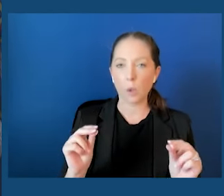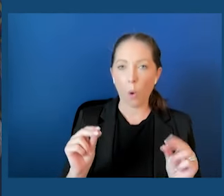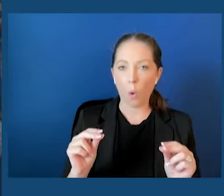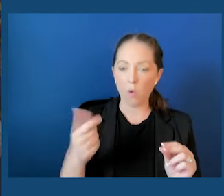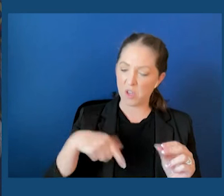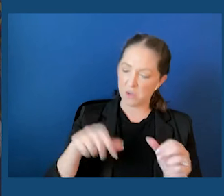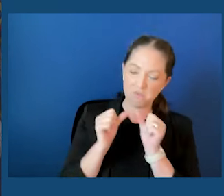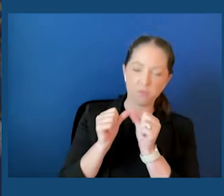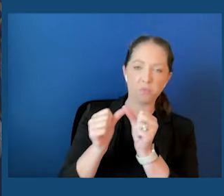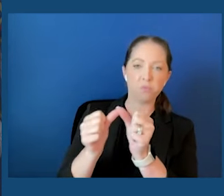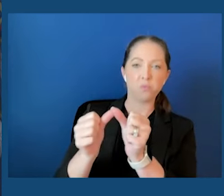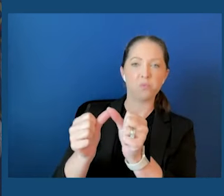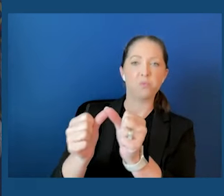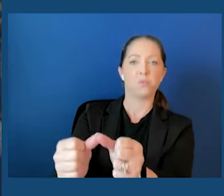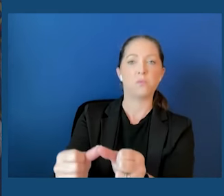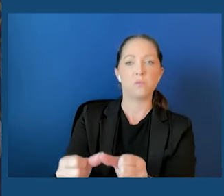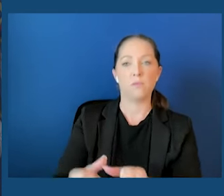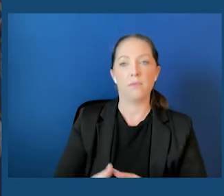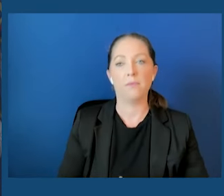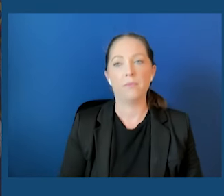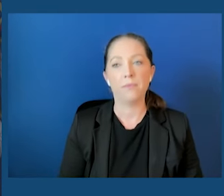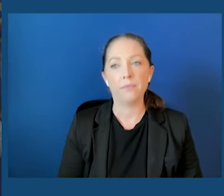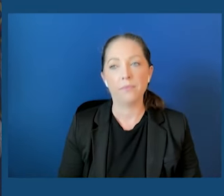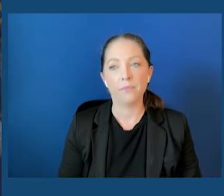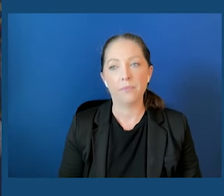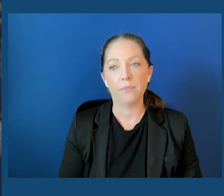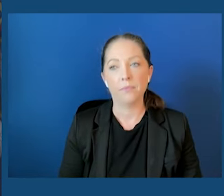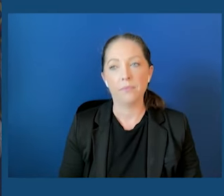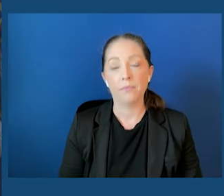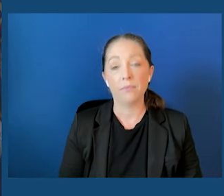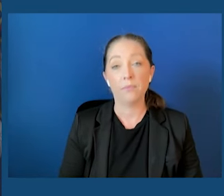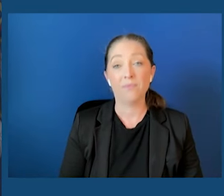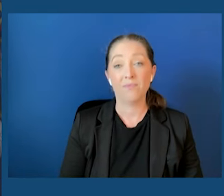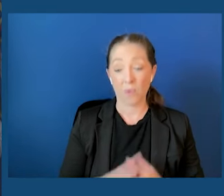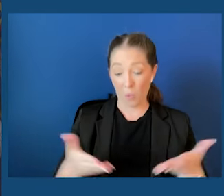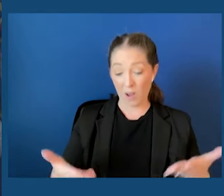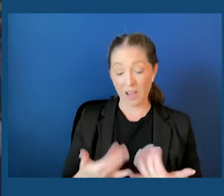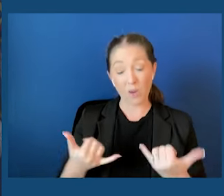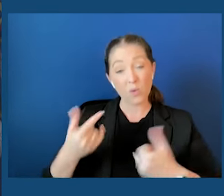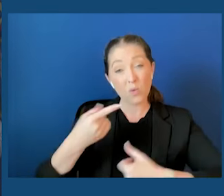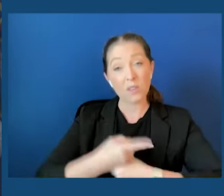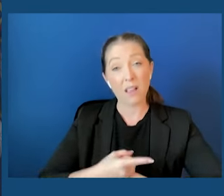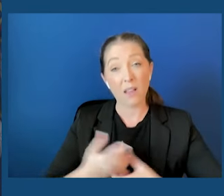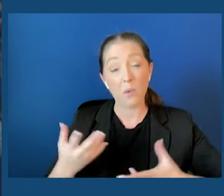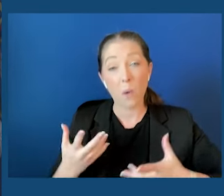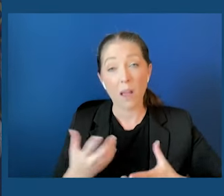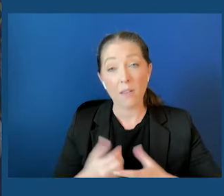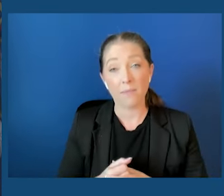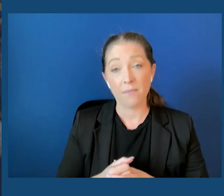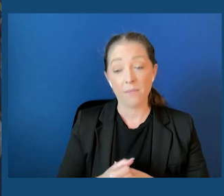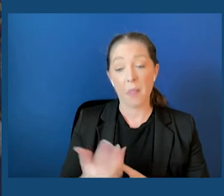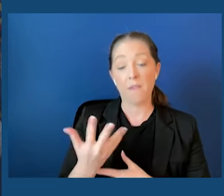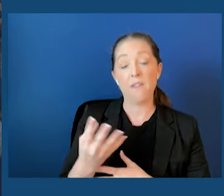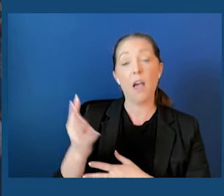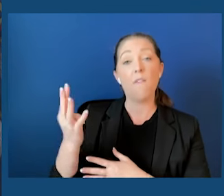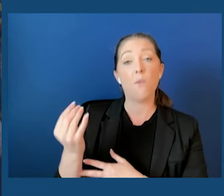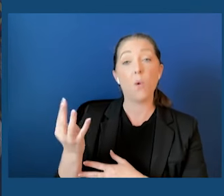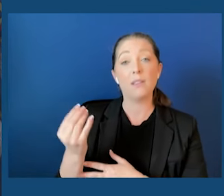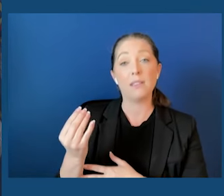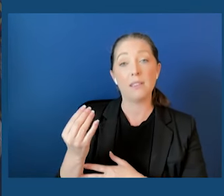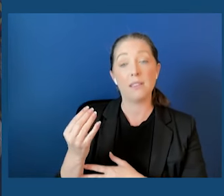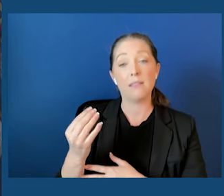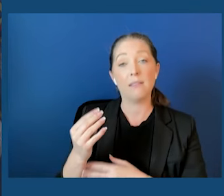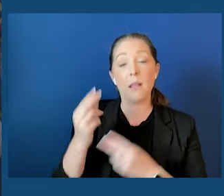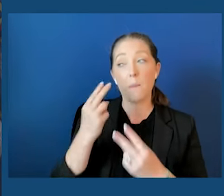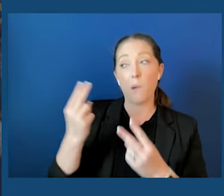haul. But also what brings us here today, we launched the 514 Memorial Commission,